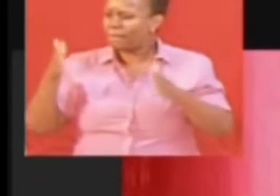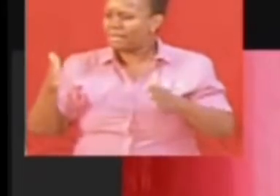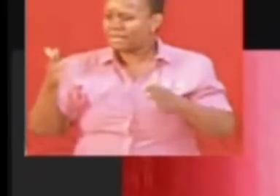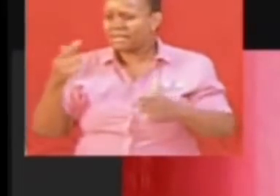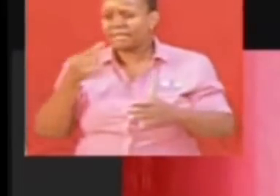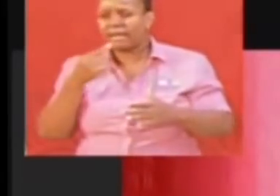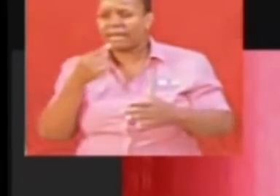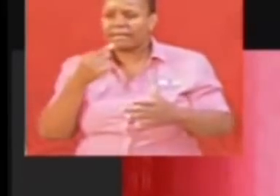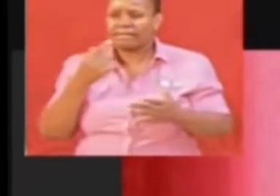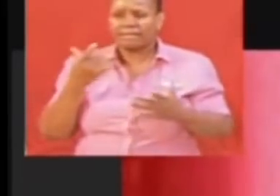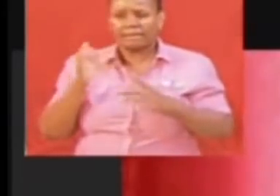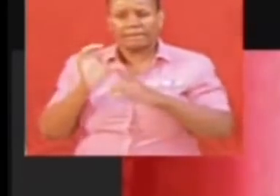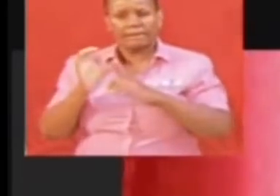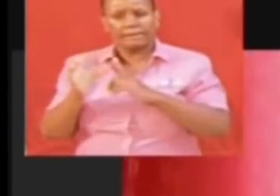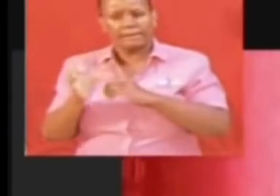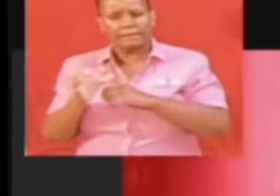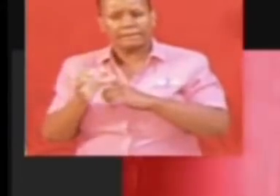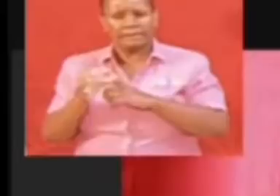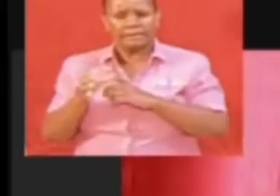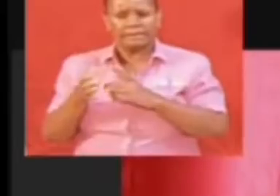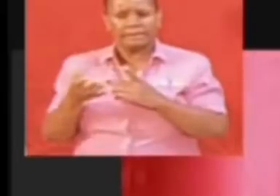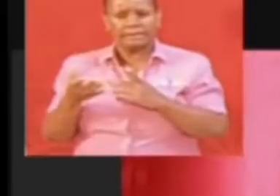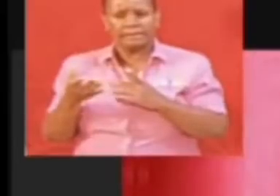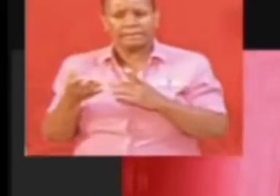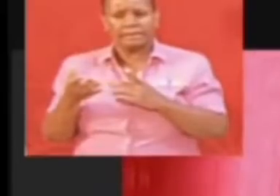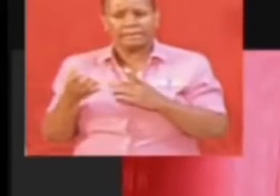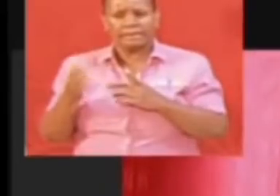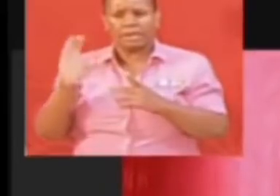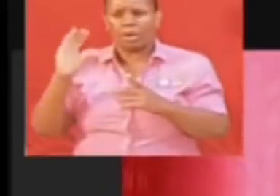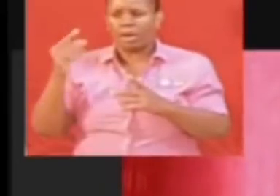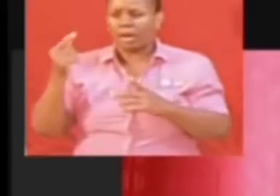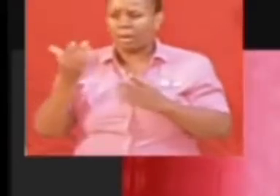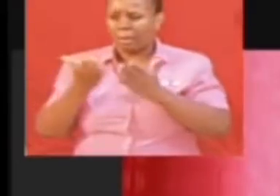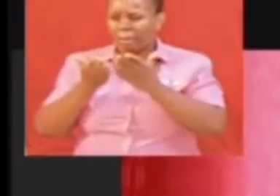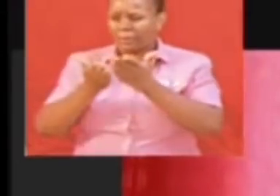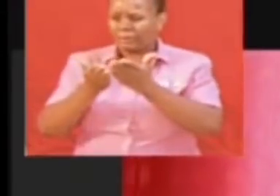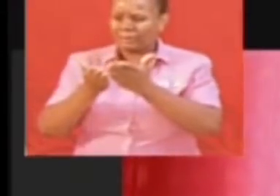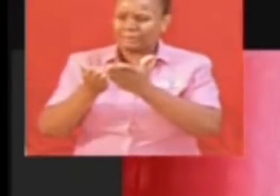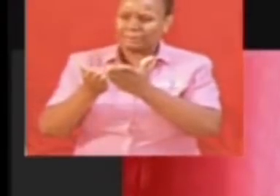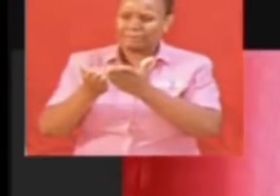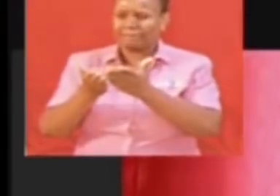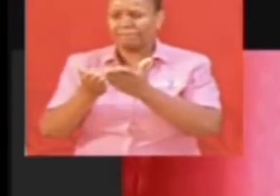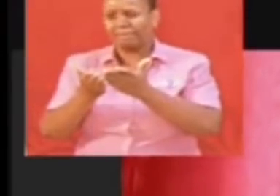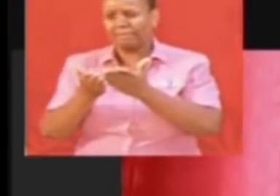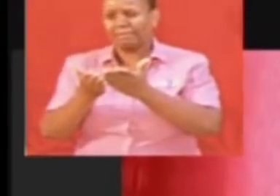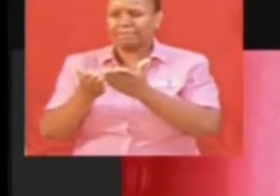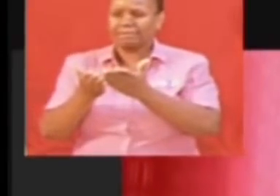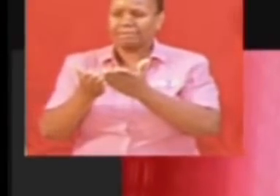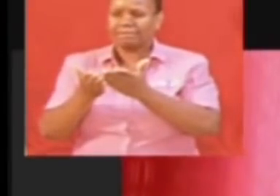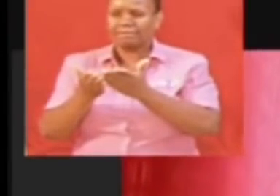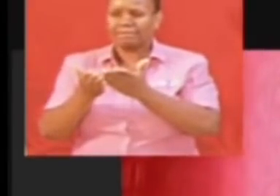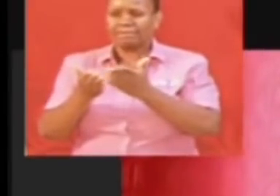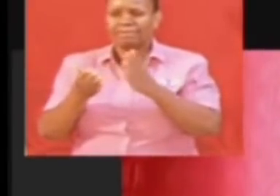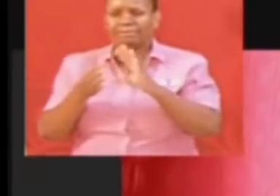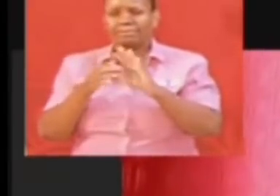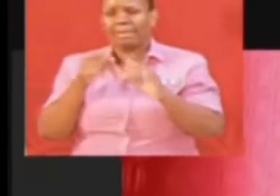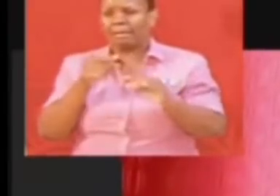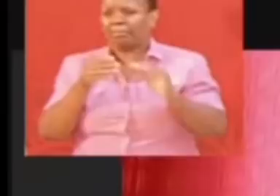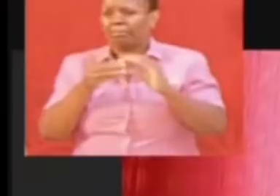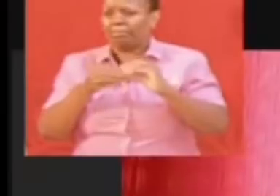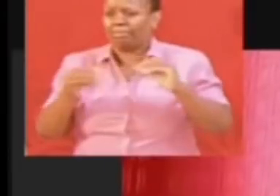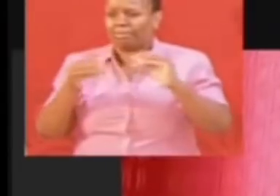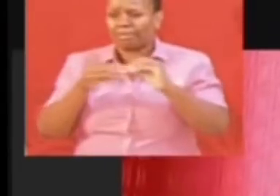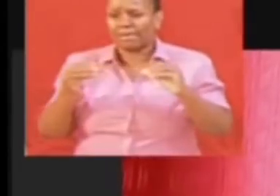the conditions on the Coast Guard boat, and they gave a sort of grim picture on one of our media houses a couple of